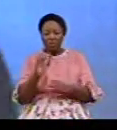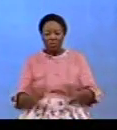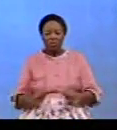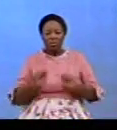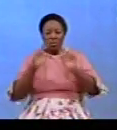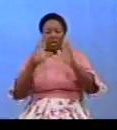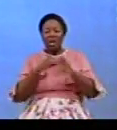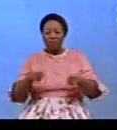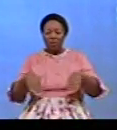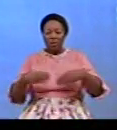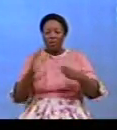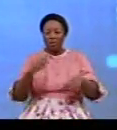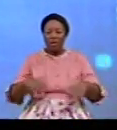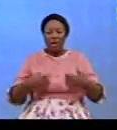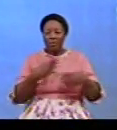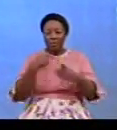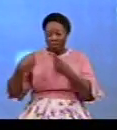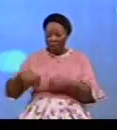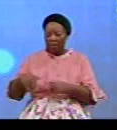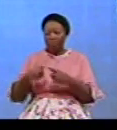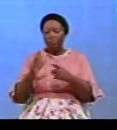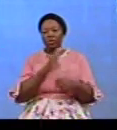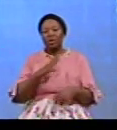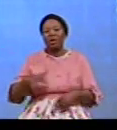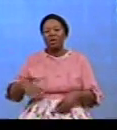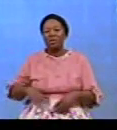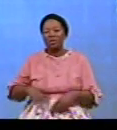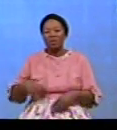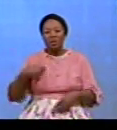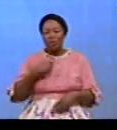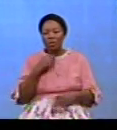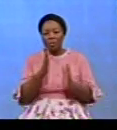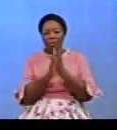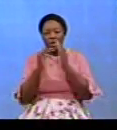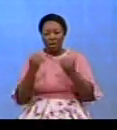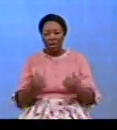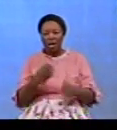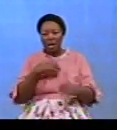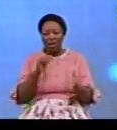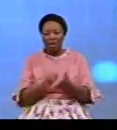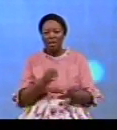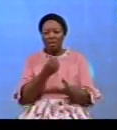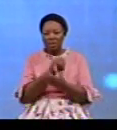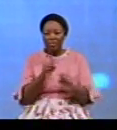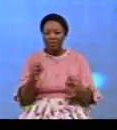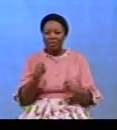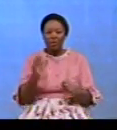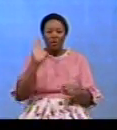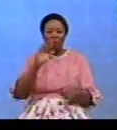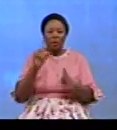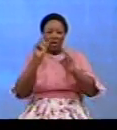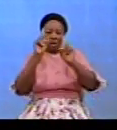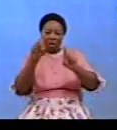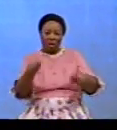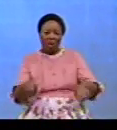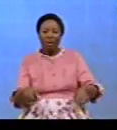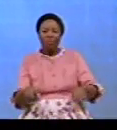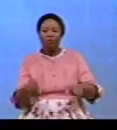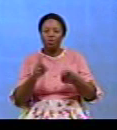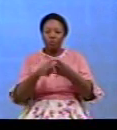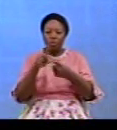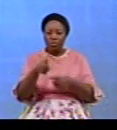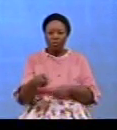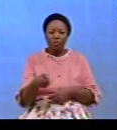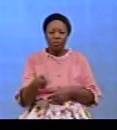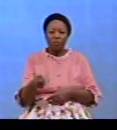heart, so that we can keep on helping you. Pray now. And that salvation. Give them correct